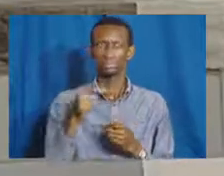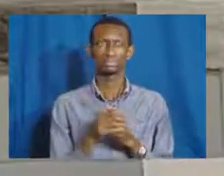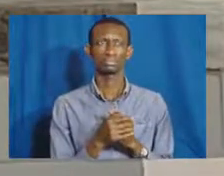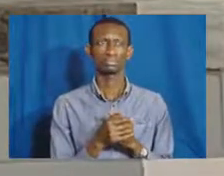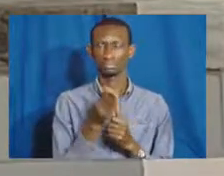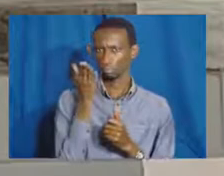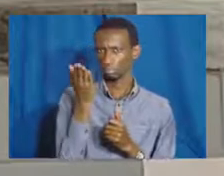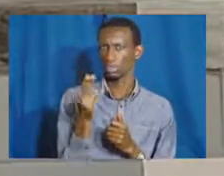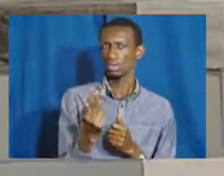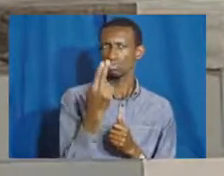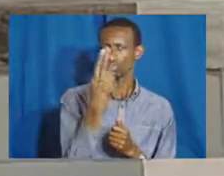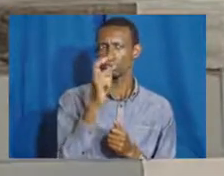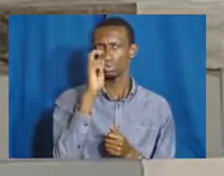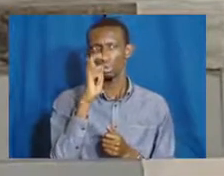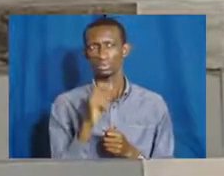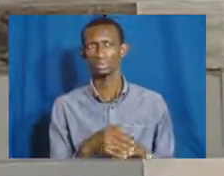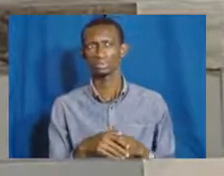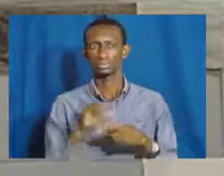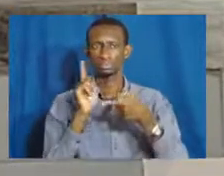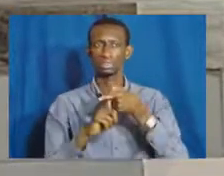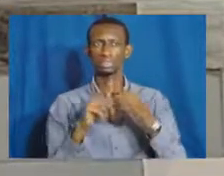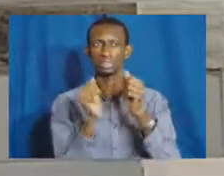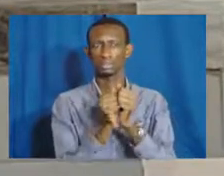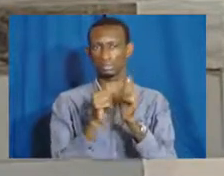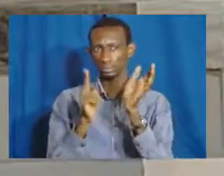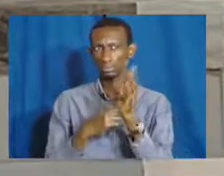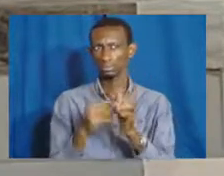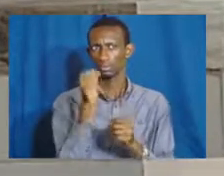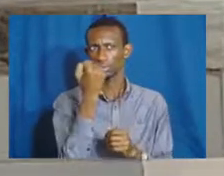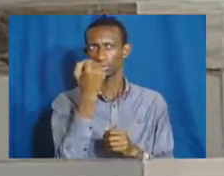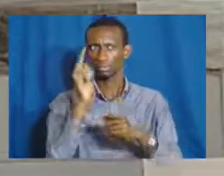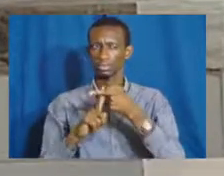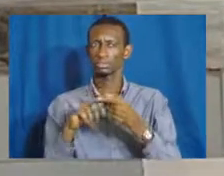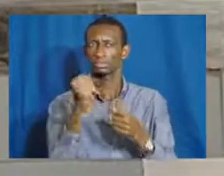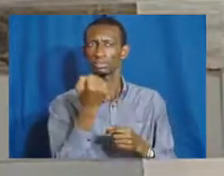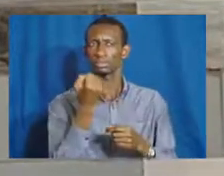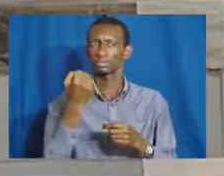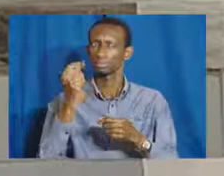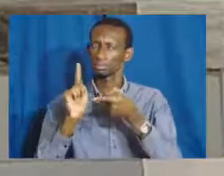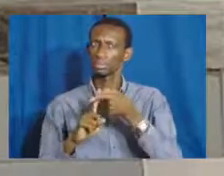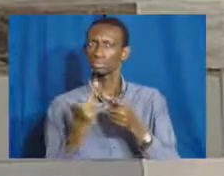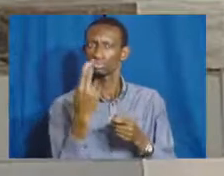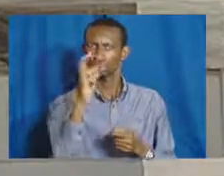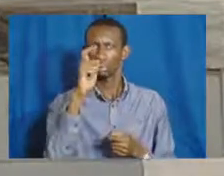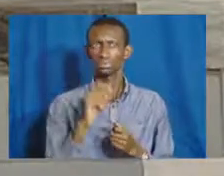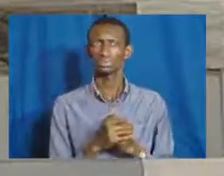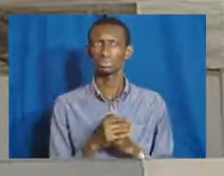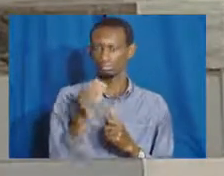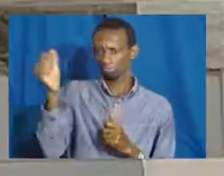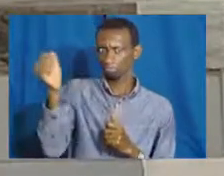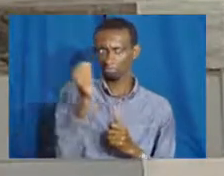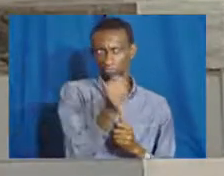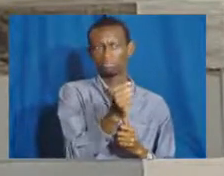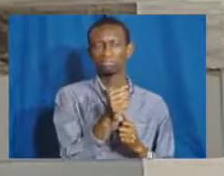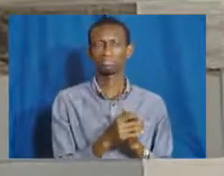will be having 2x plus 10, which is equal to 5, plus 5 plus 2x. Moving 2x to the